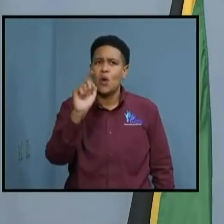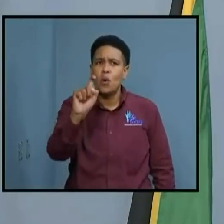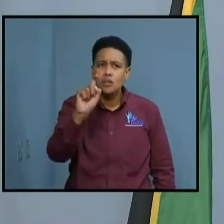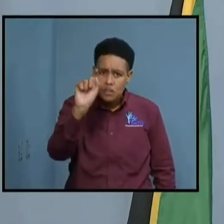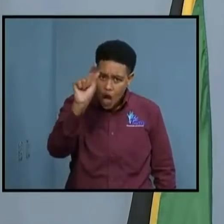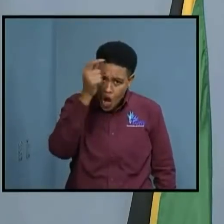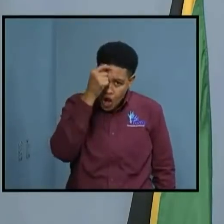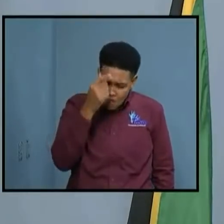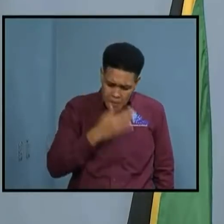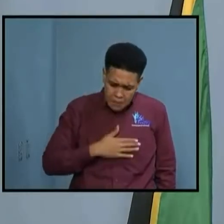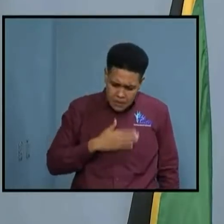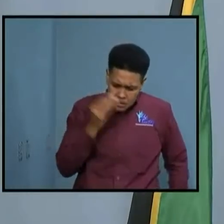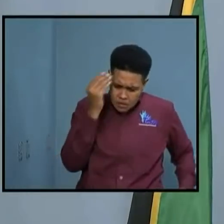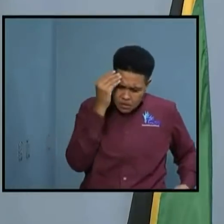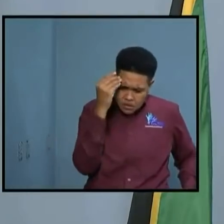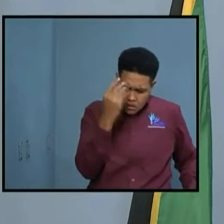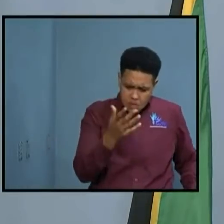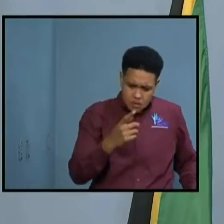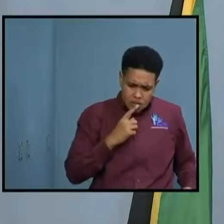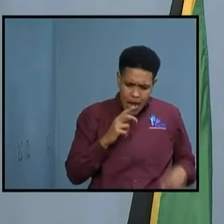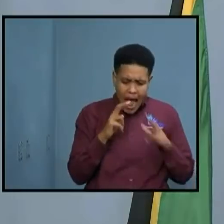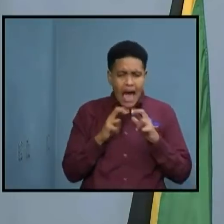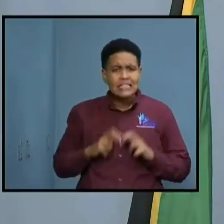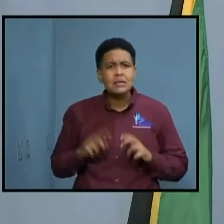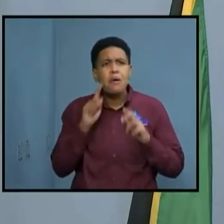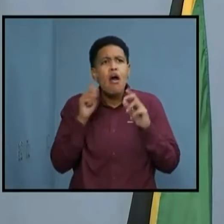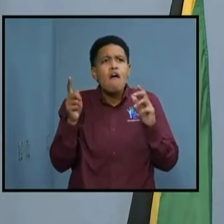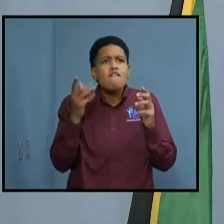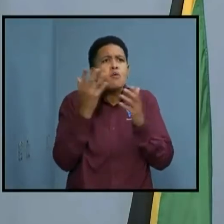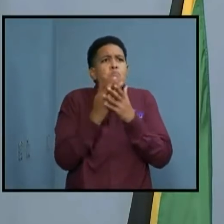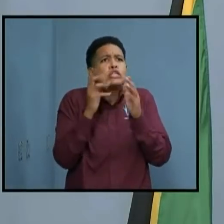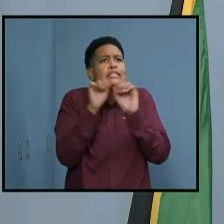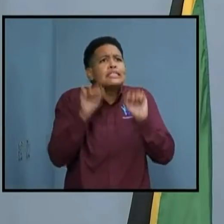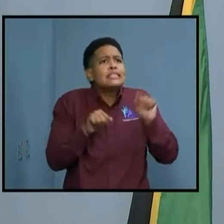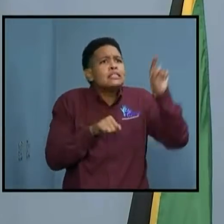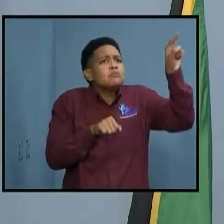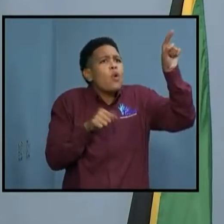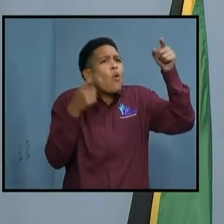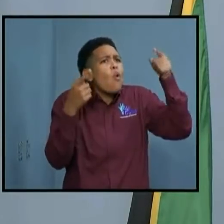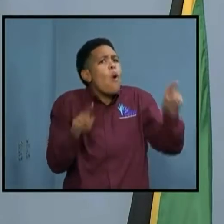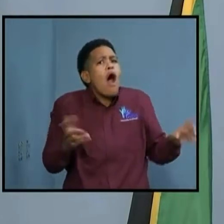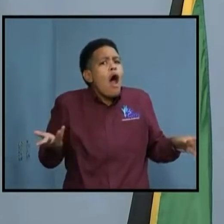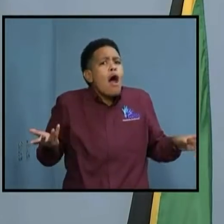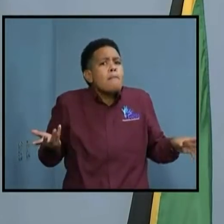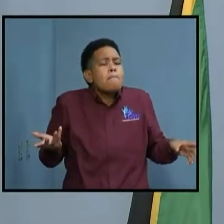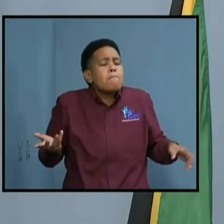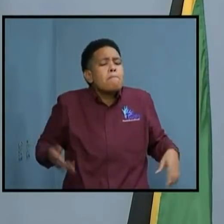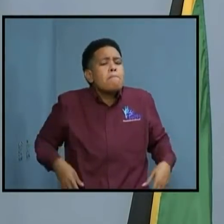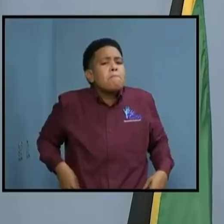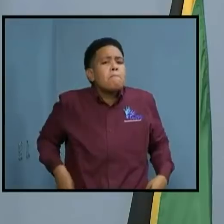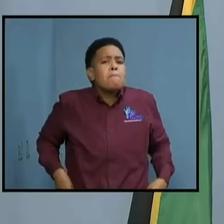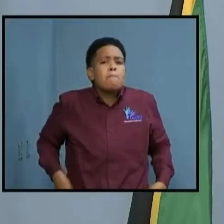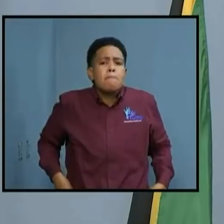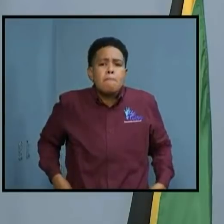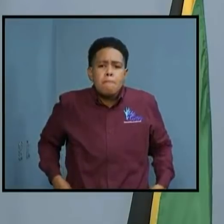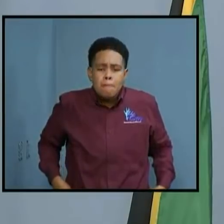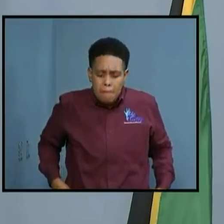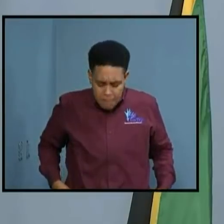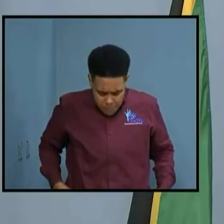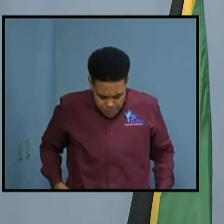government reveal the assessment of the prison system in respect of what's being implemented